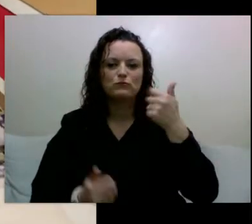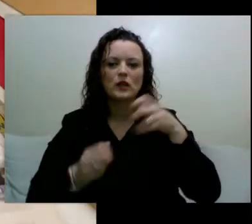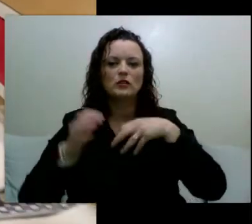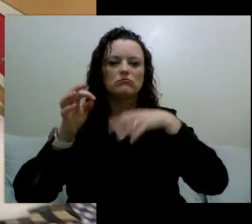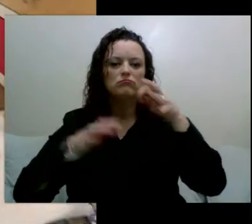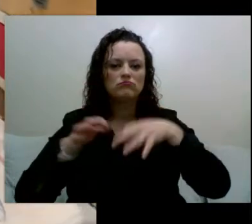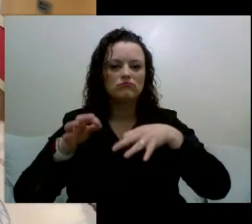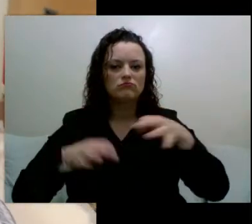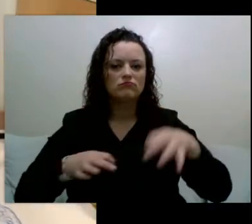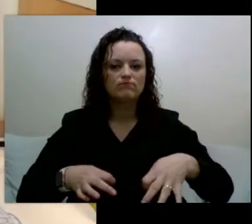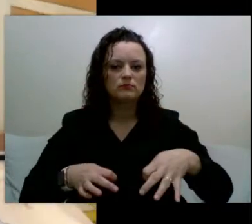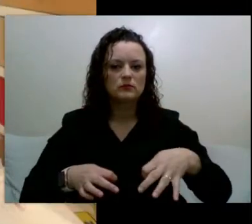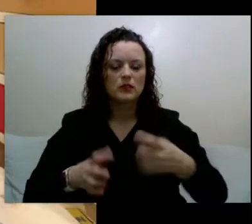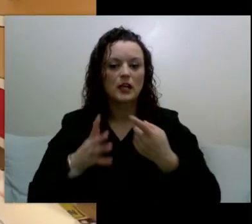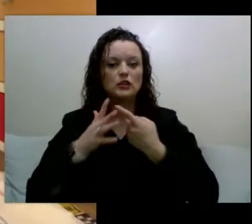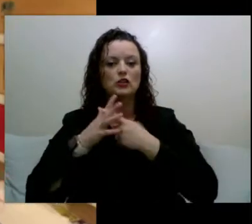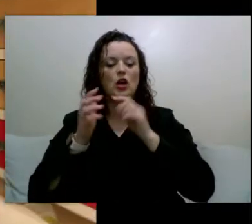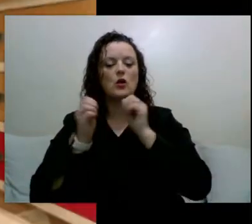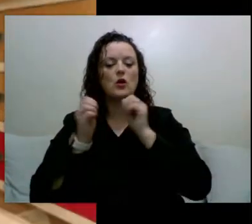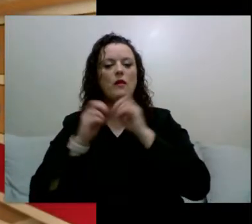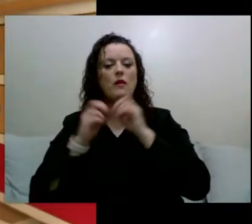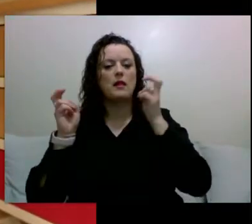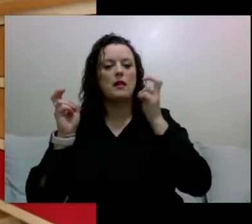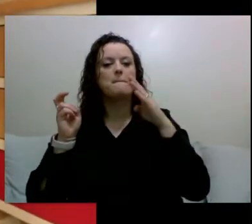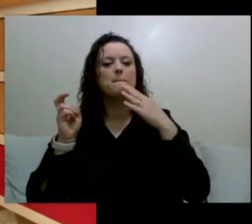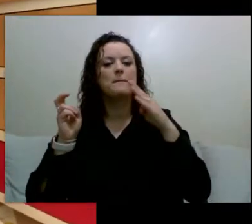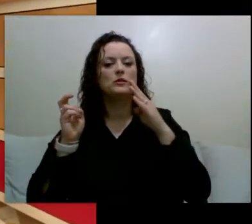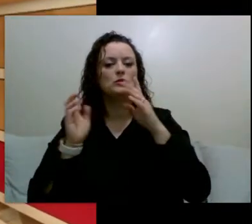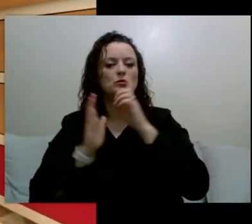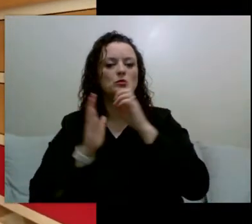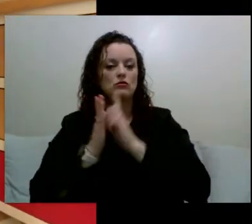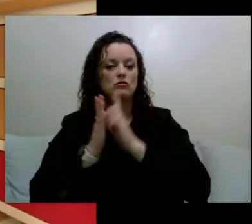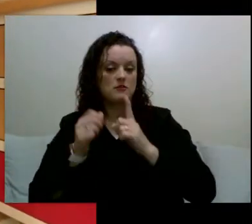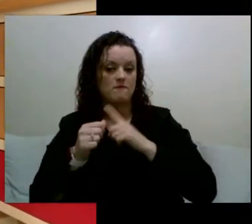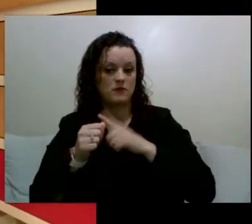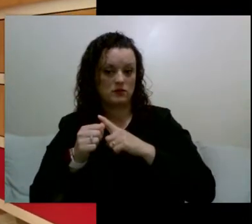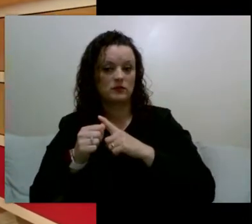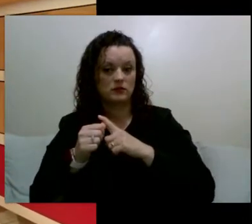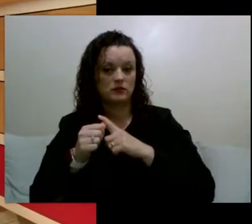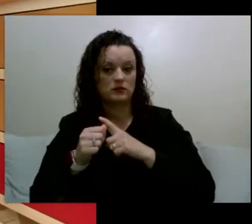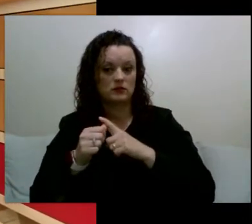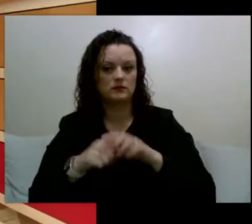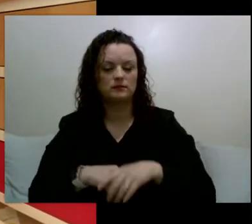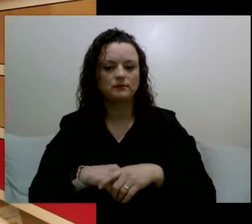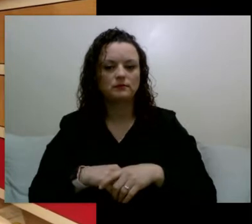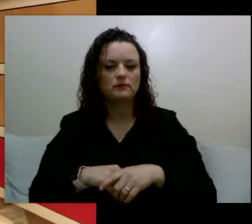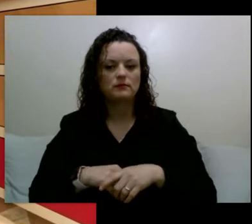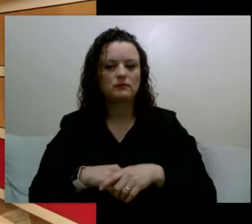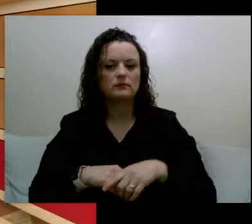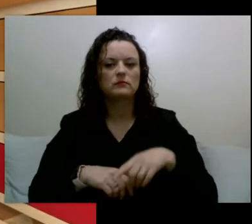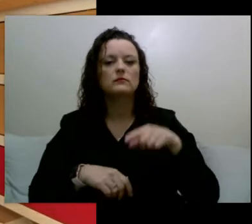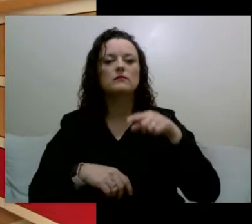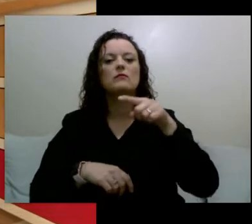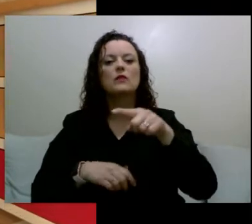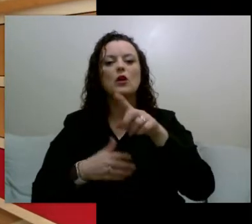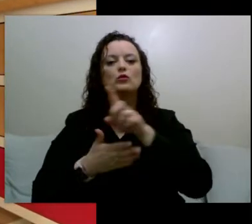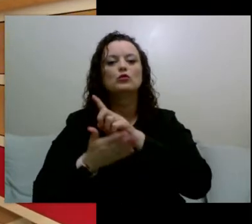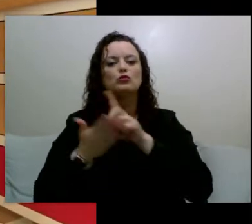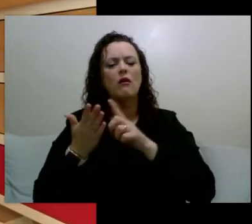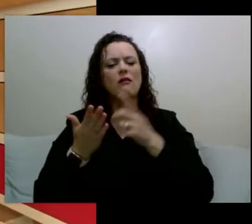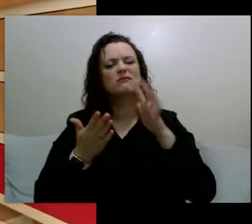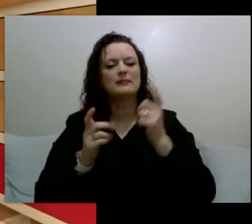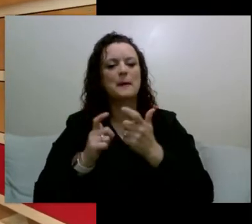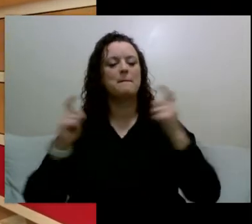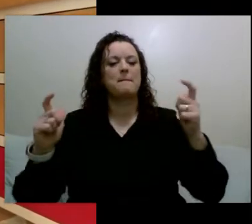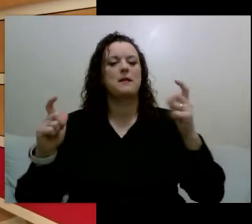started with the blue drawings first. And these drawings I drew pretty big. And